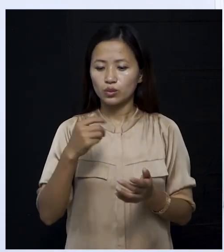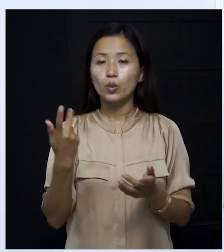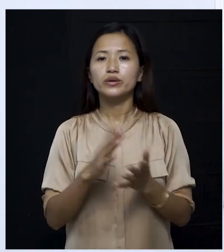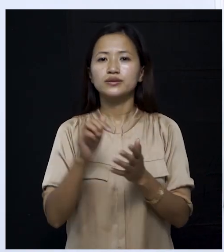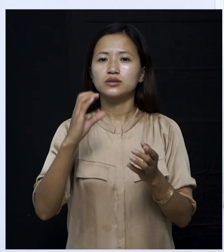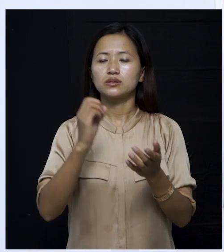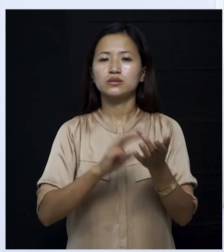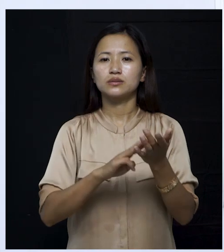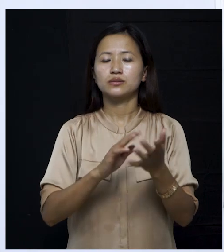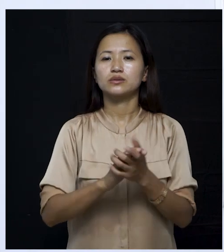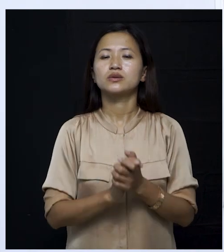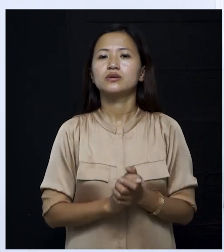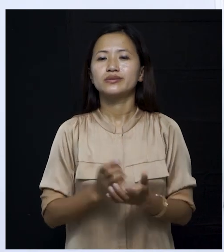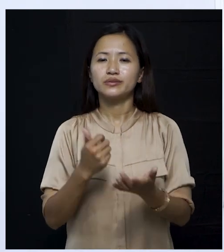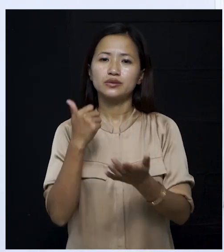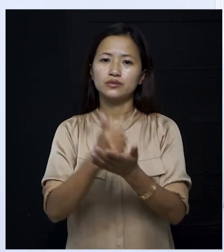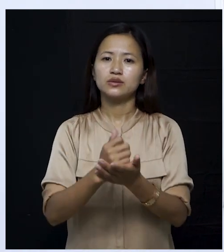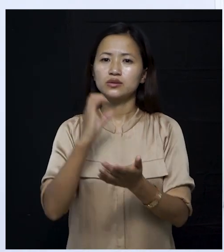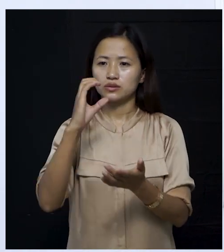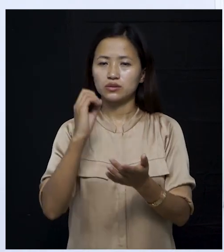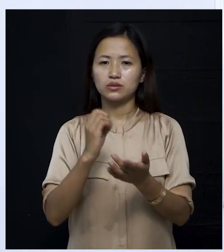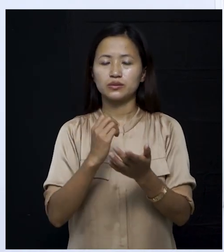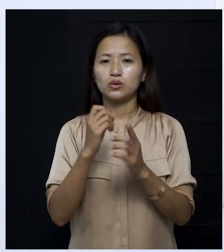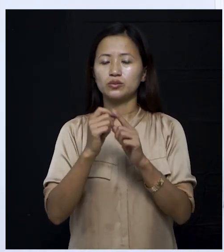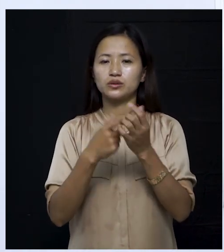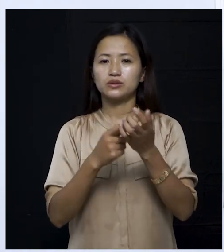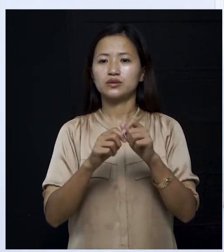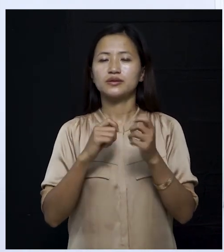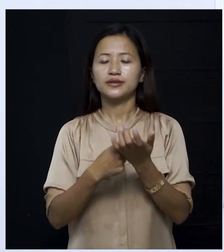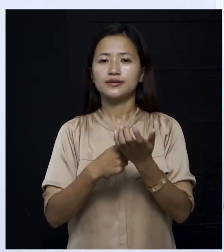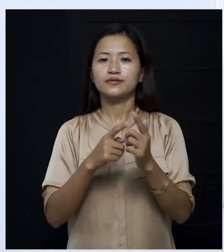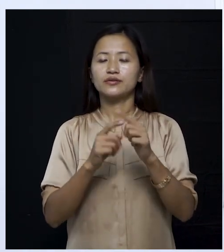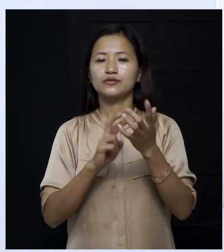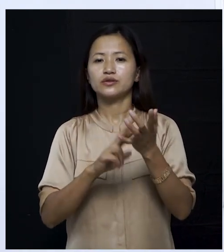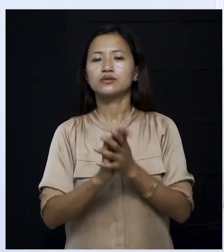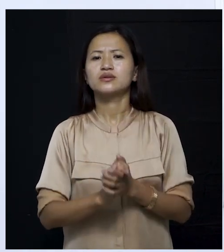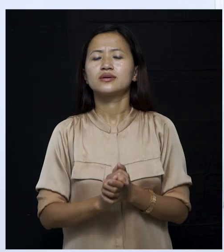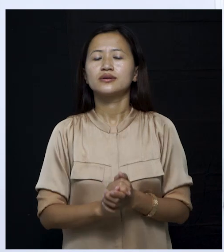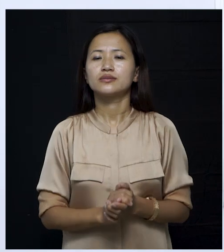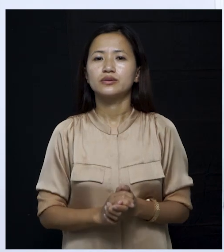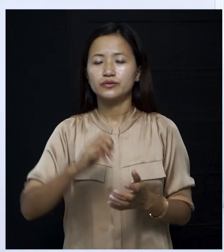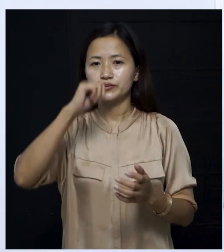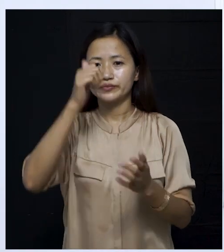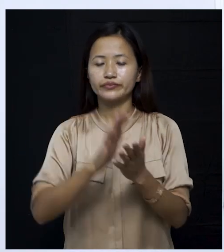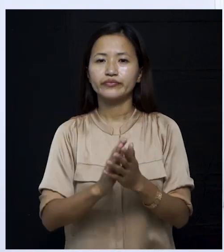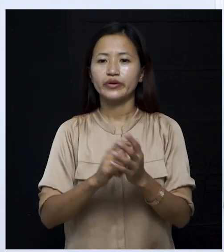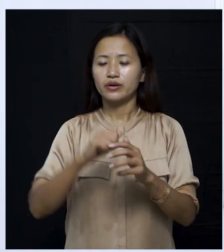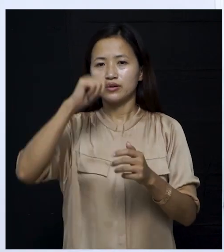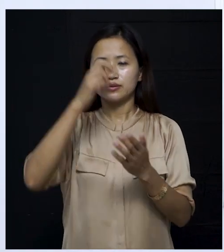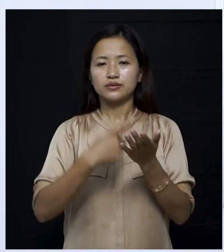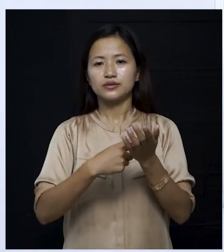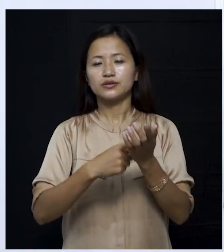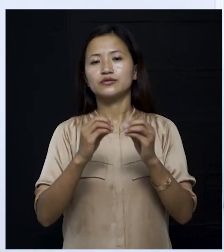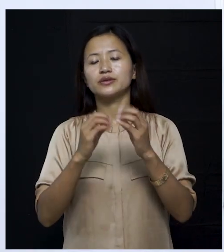okay, commercial banks and the cooperative bank. Then this Reserve Bank of India, it plays the most important role